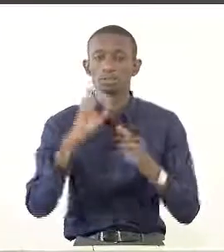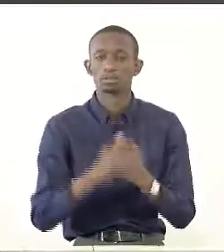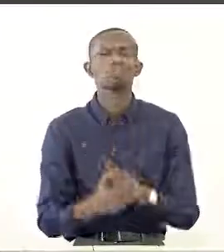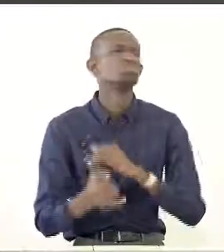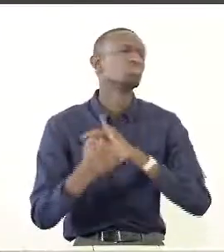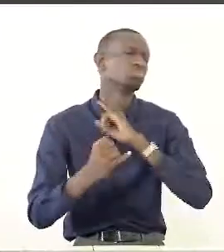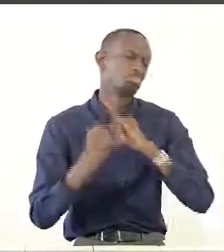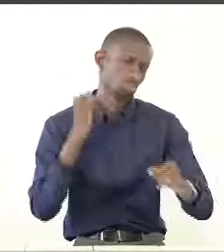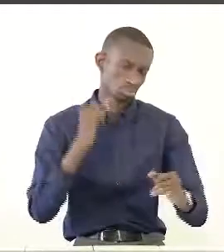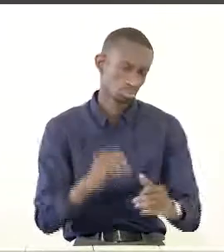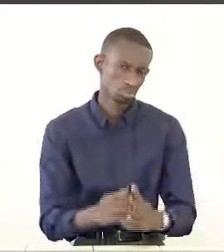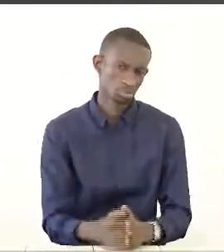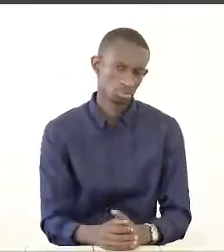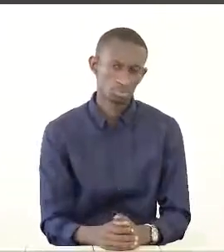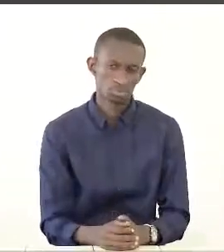I'm done.